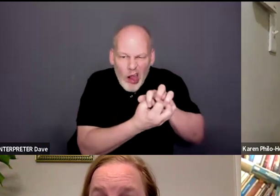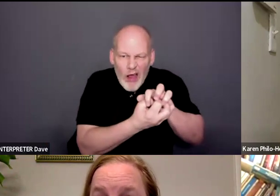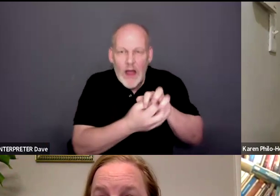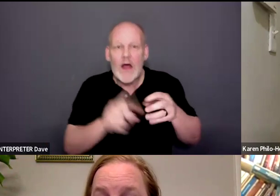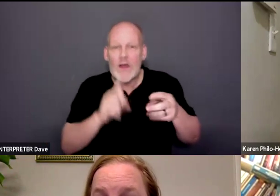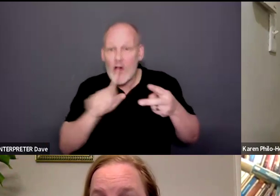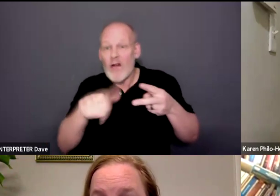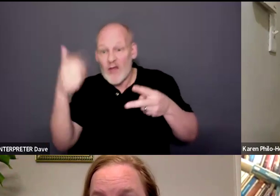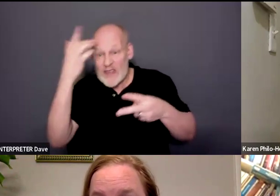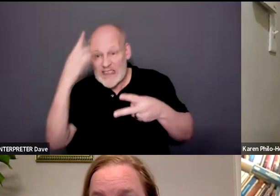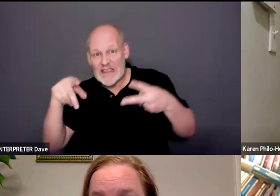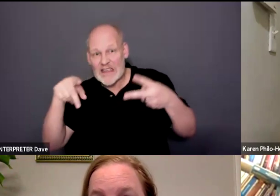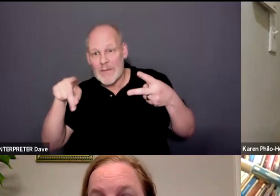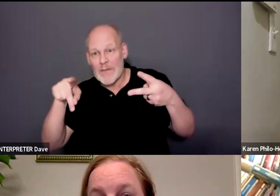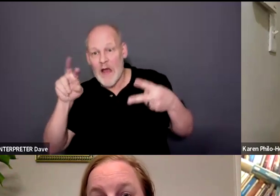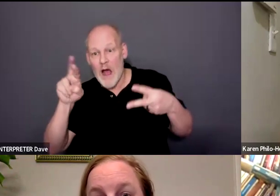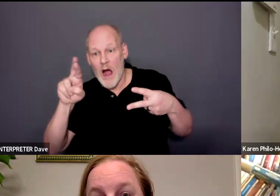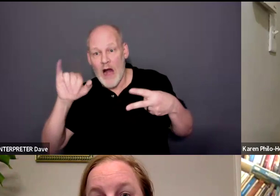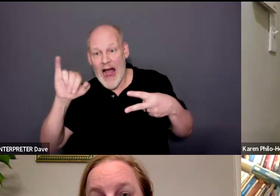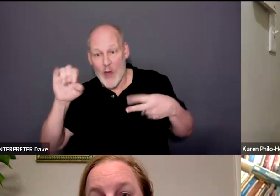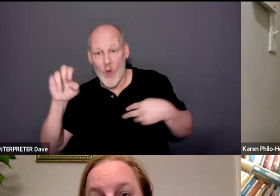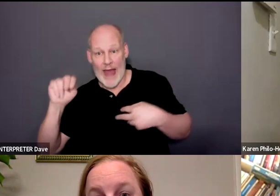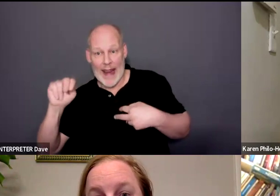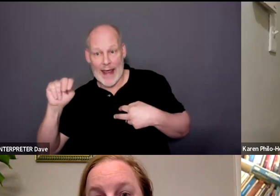disease, Prion.